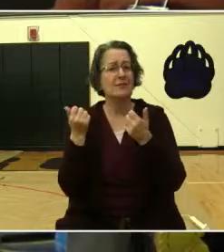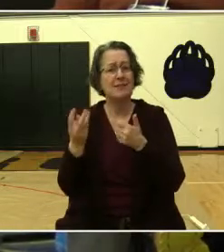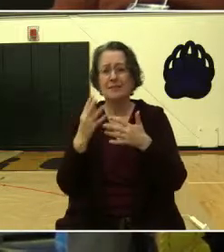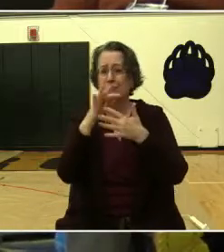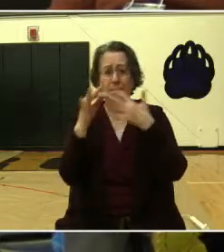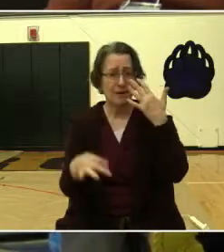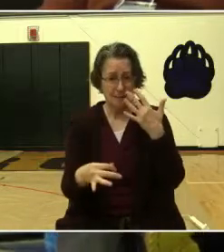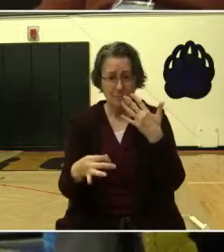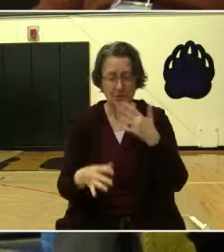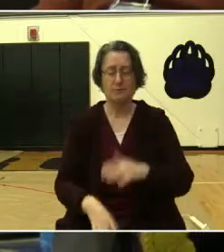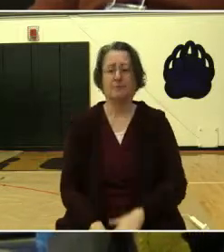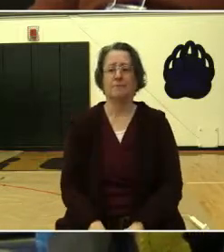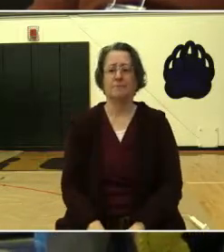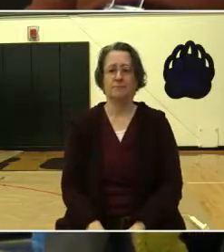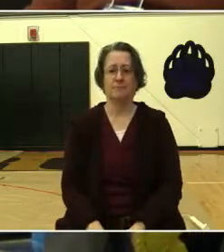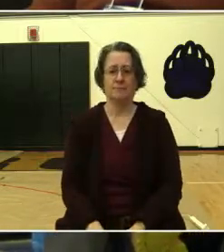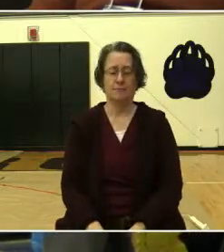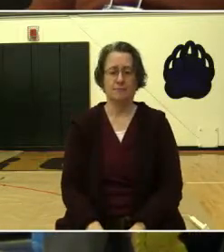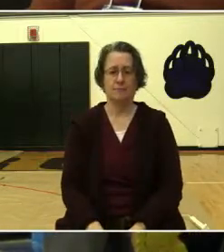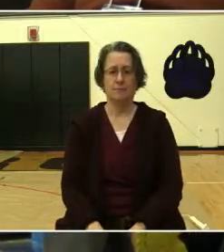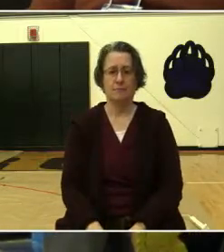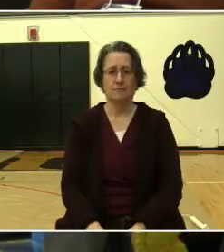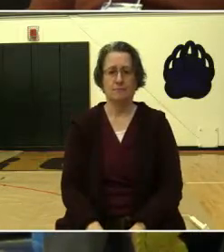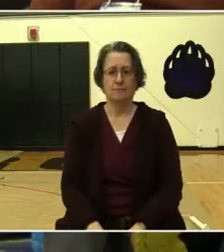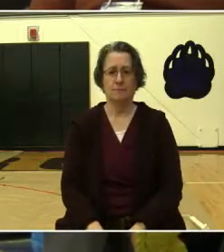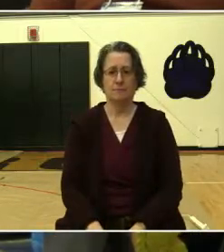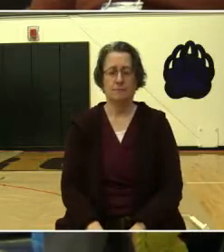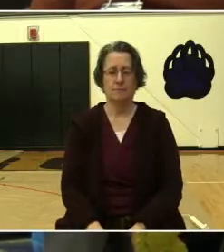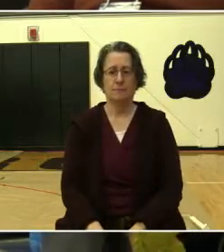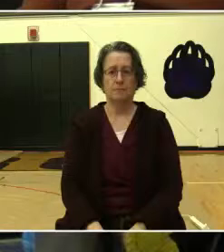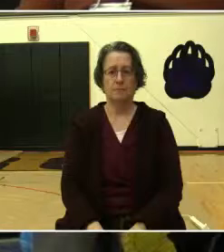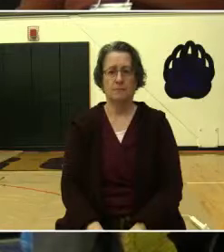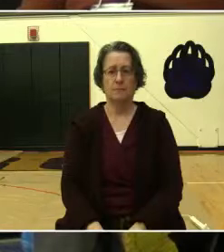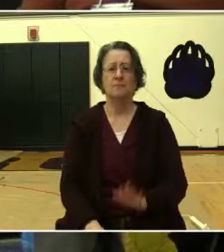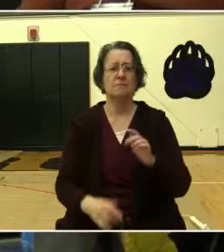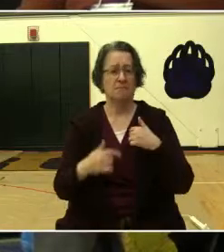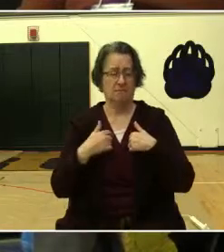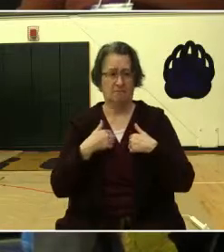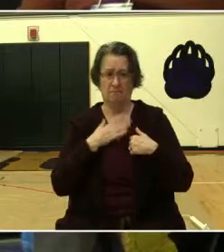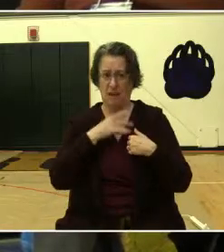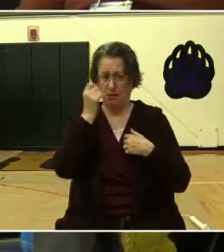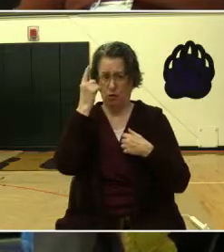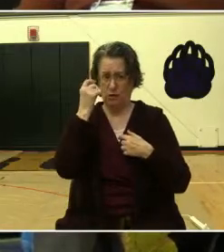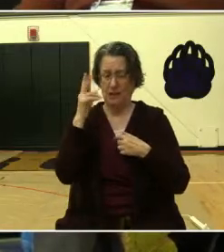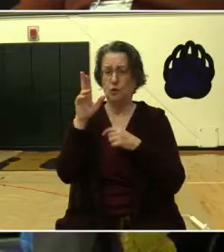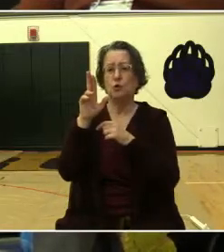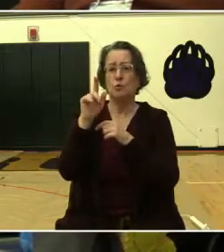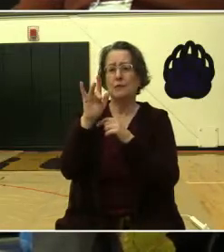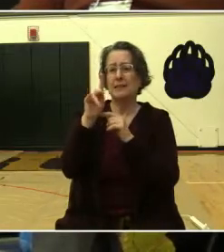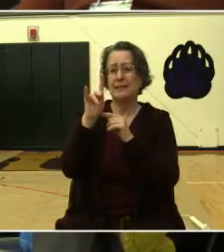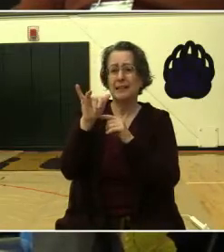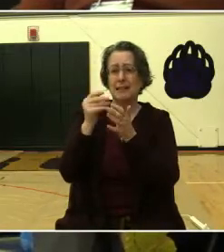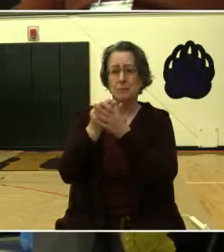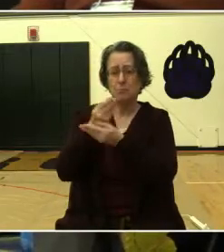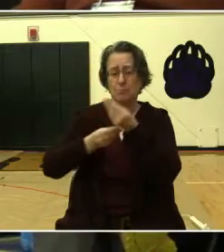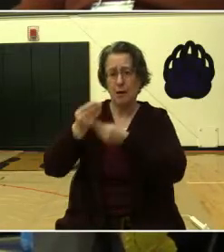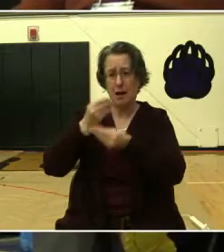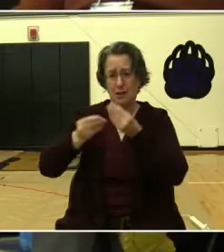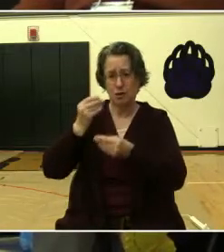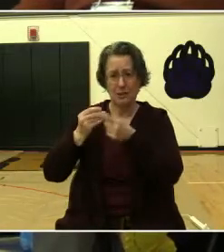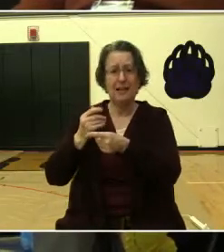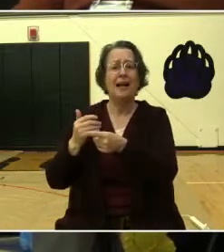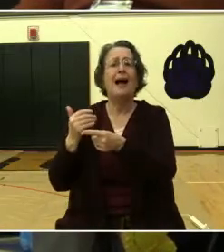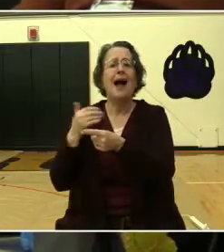there one is to uh uh I believe there's funding in the utility budget already to pay off this